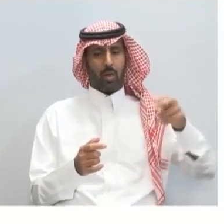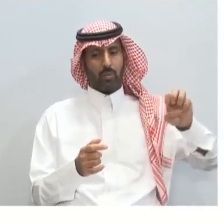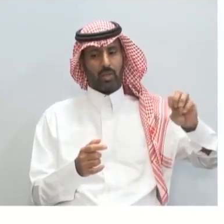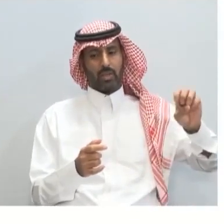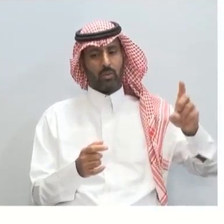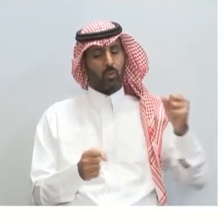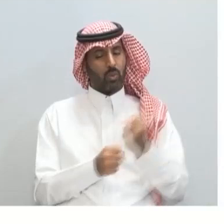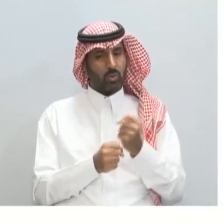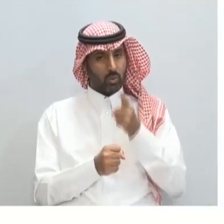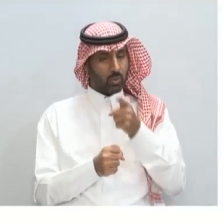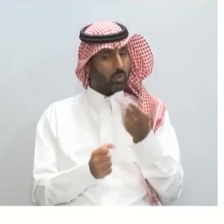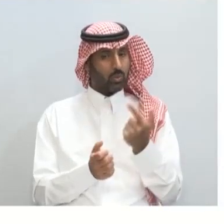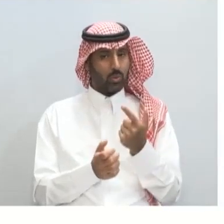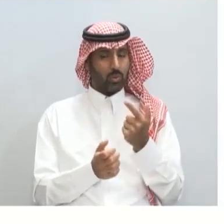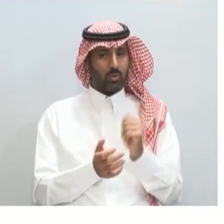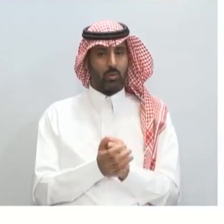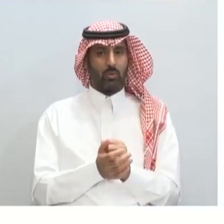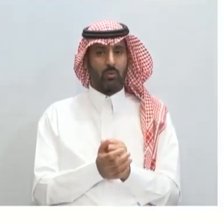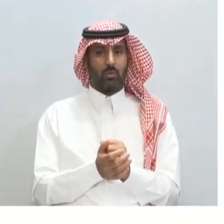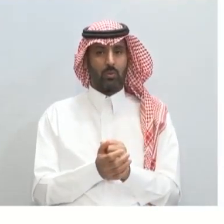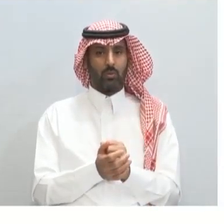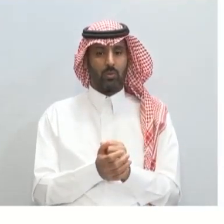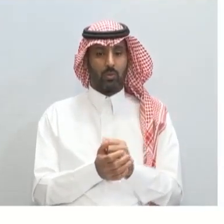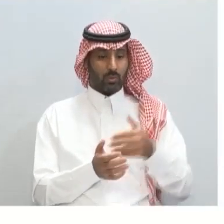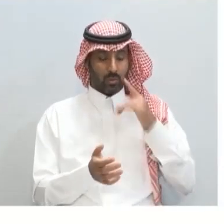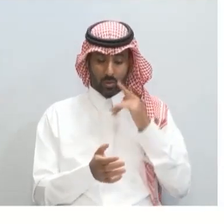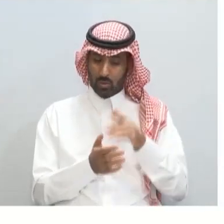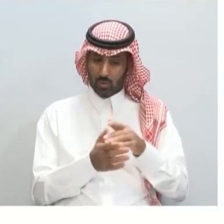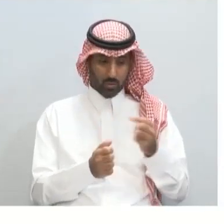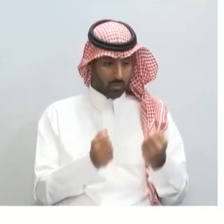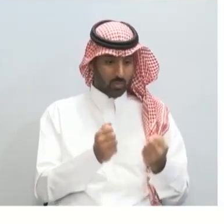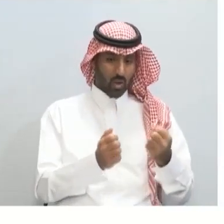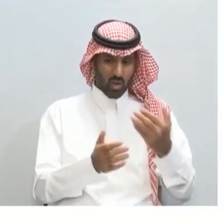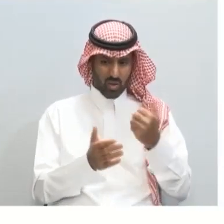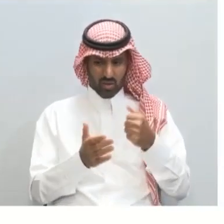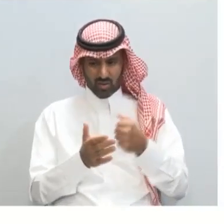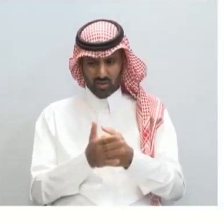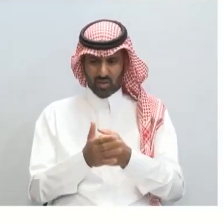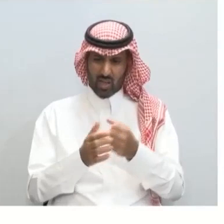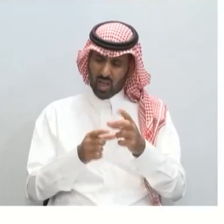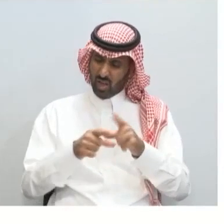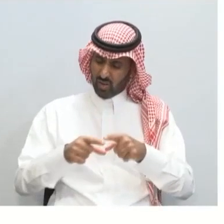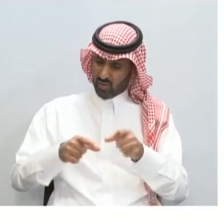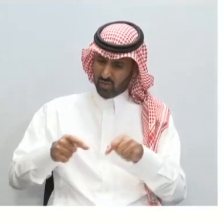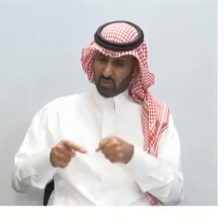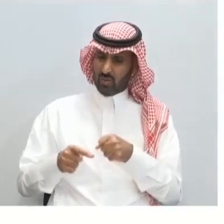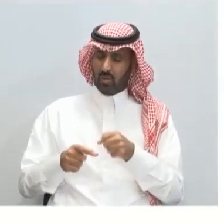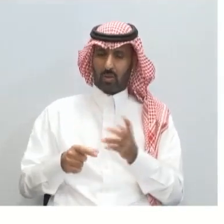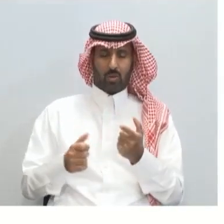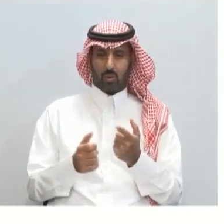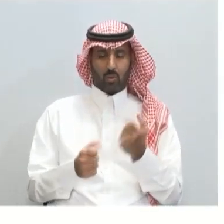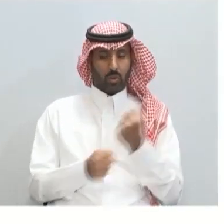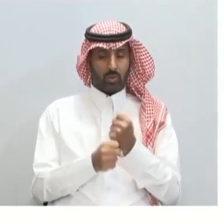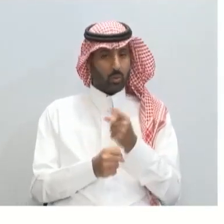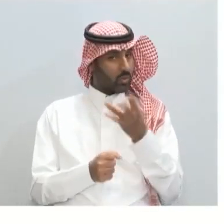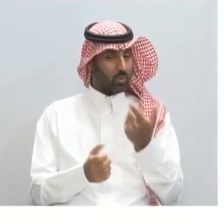there when you want to get out of the uh car park you accidentally scratch or hit another car what